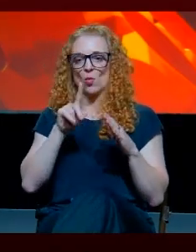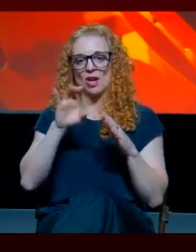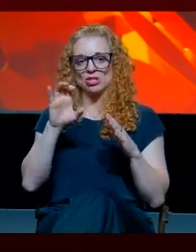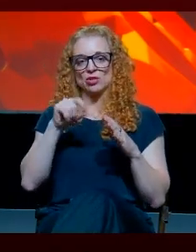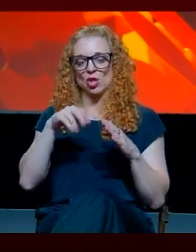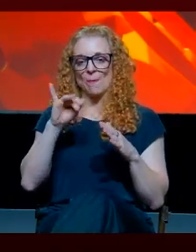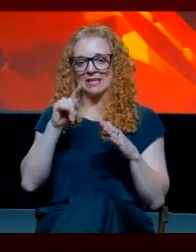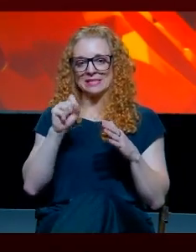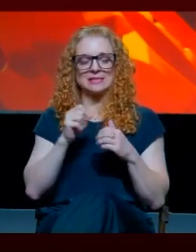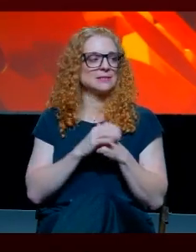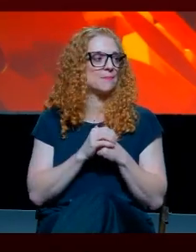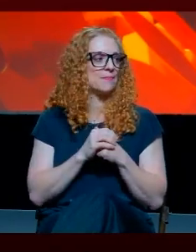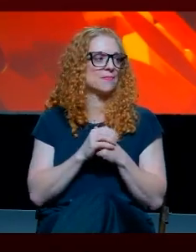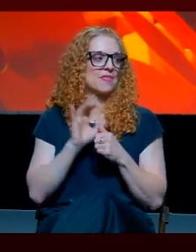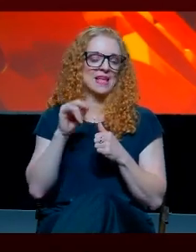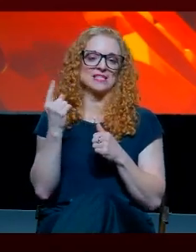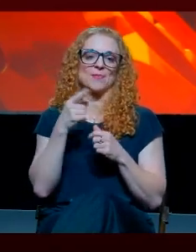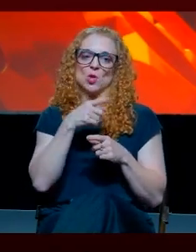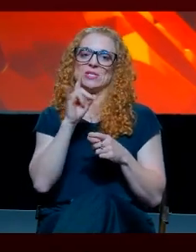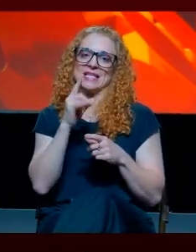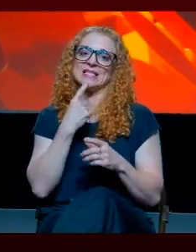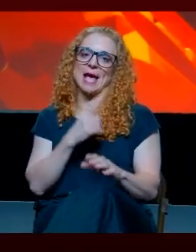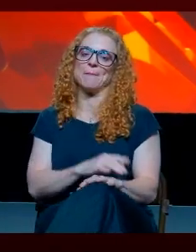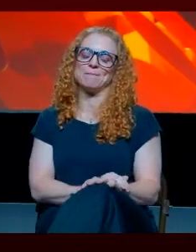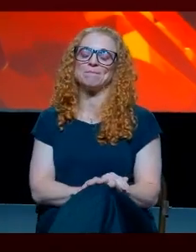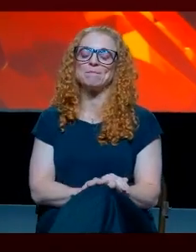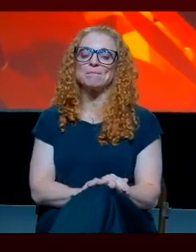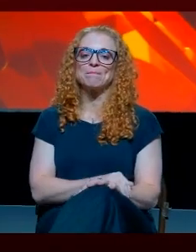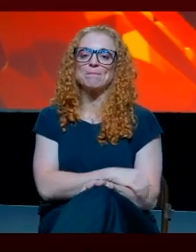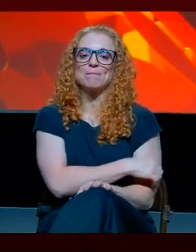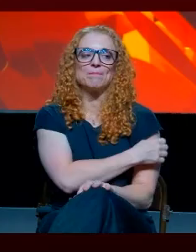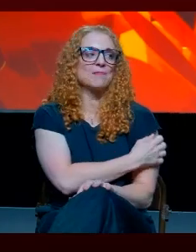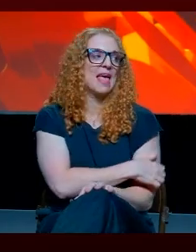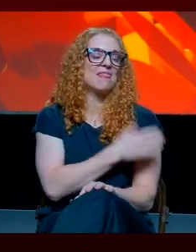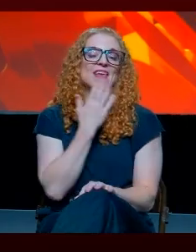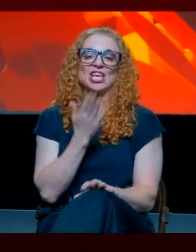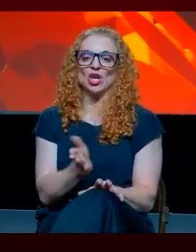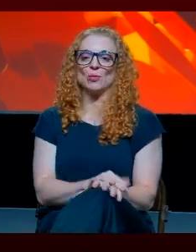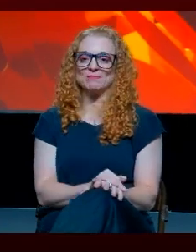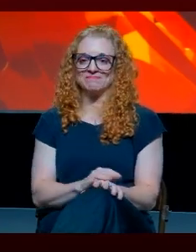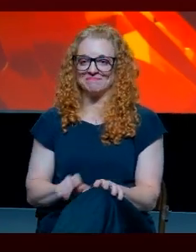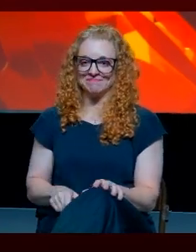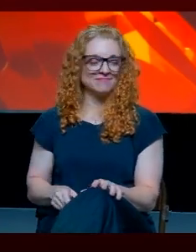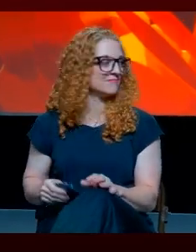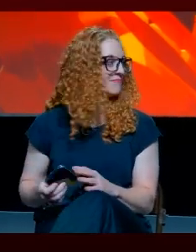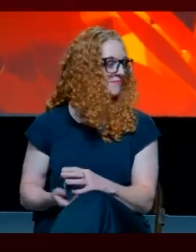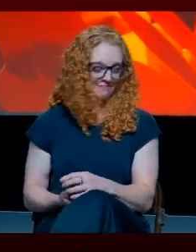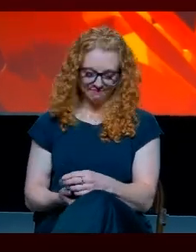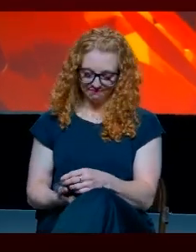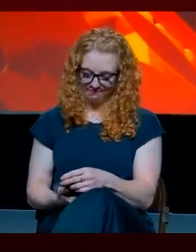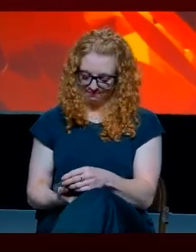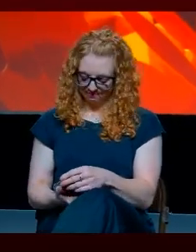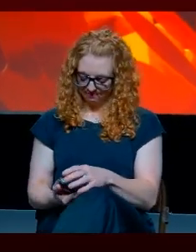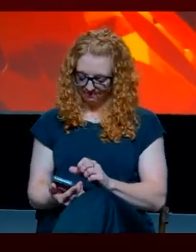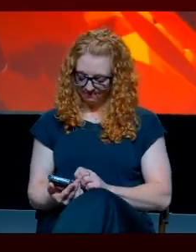qubits, which is something you did say. Thank you. Have fun.